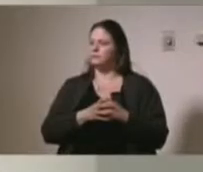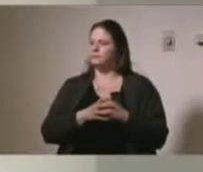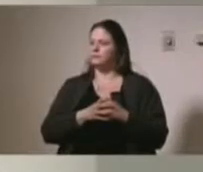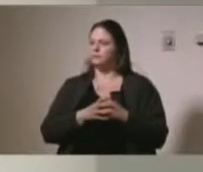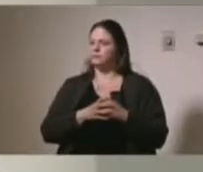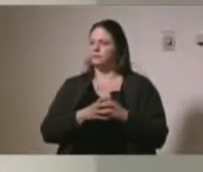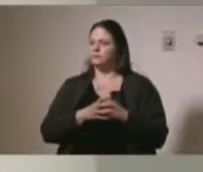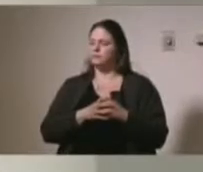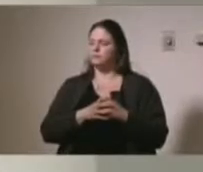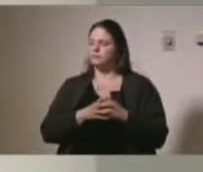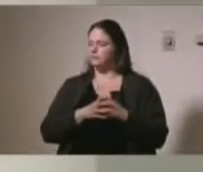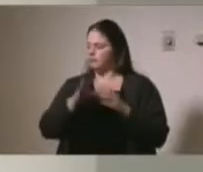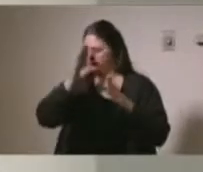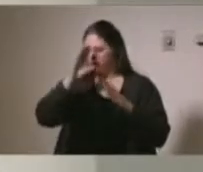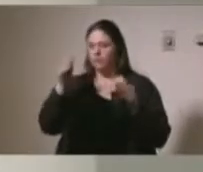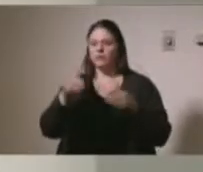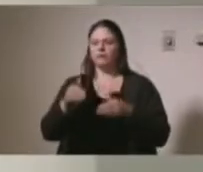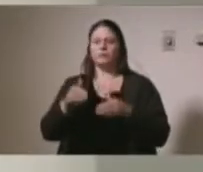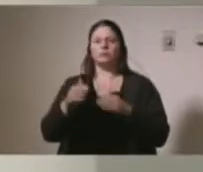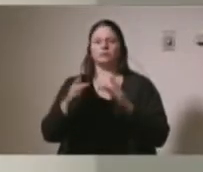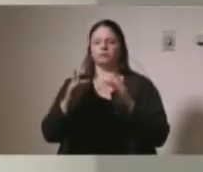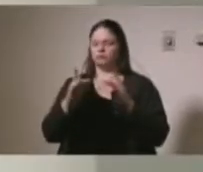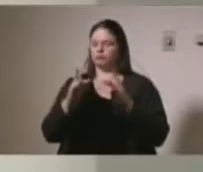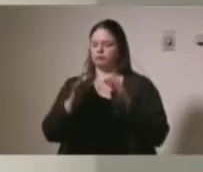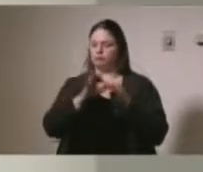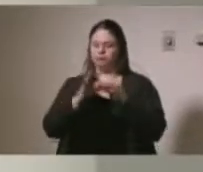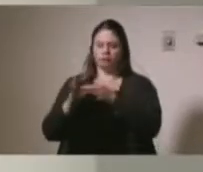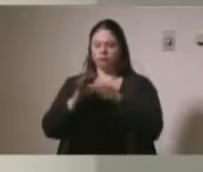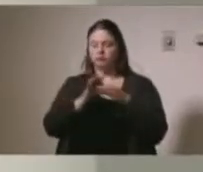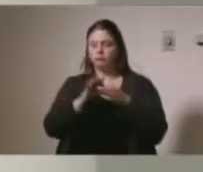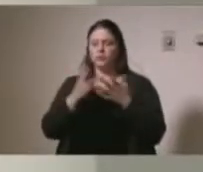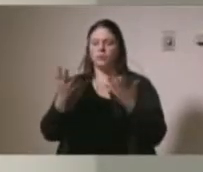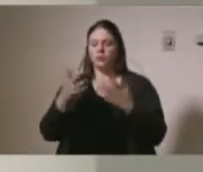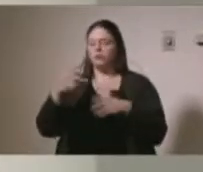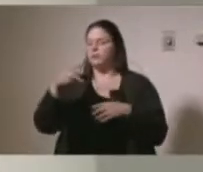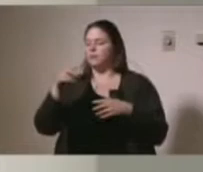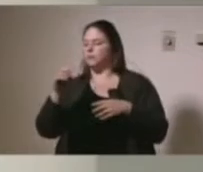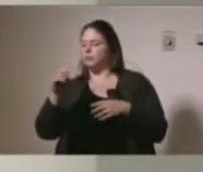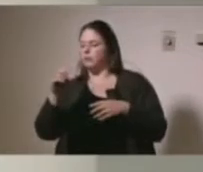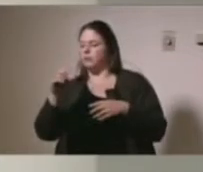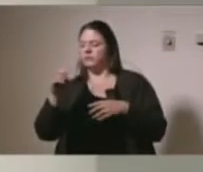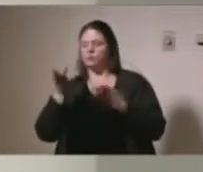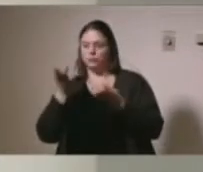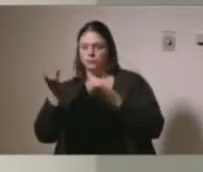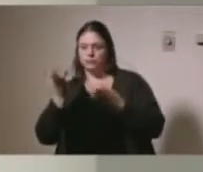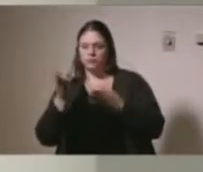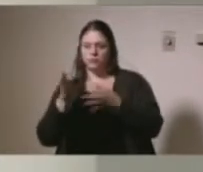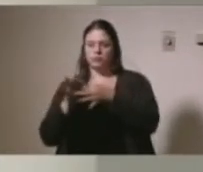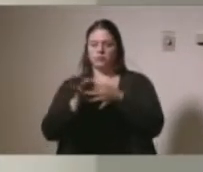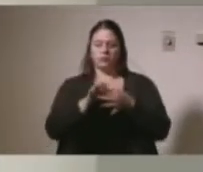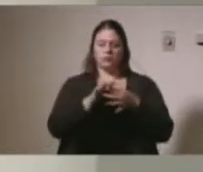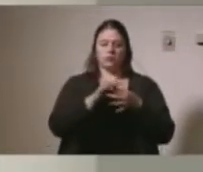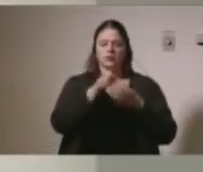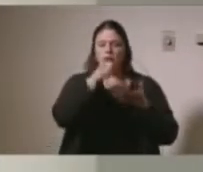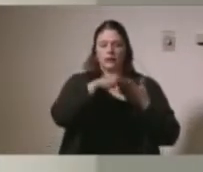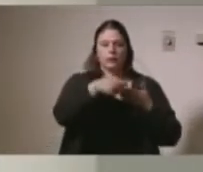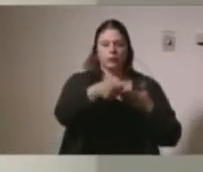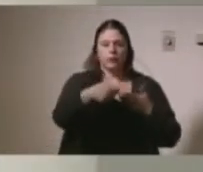between postal services, that is letter carriers, and the public, a key